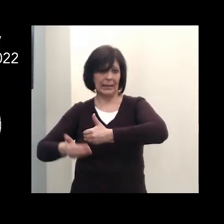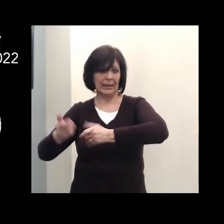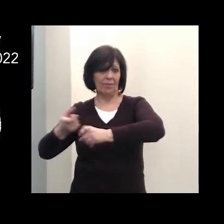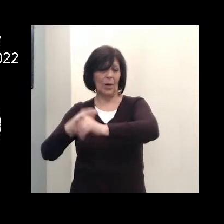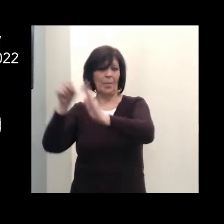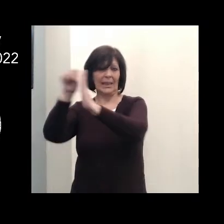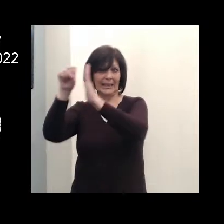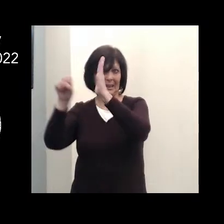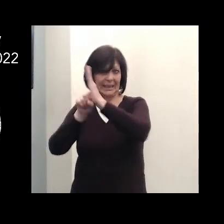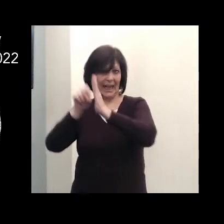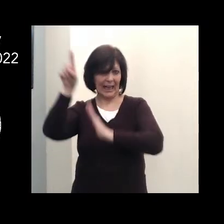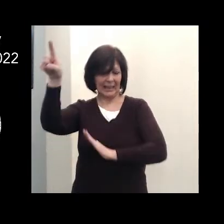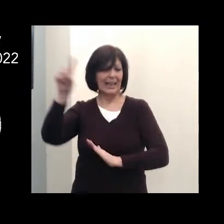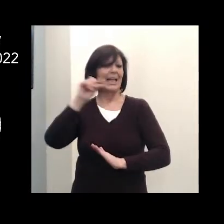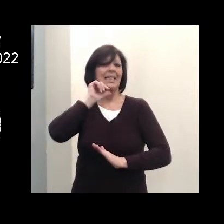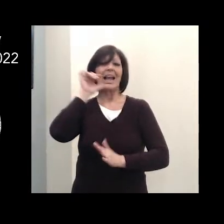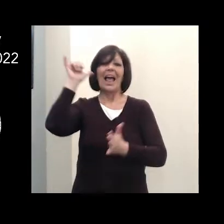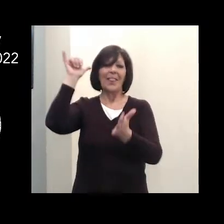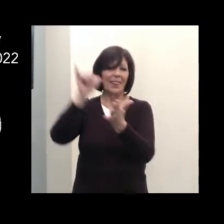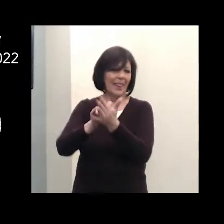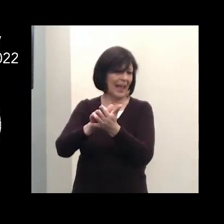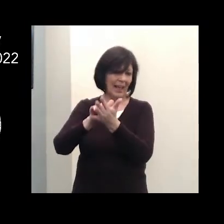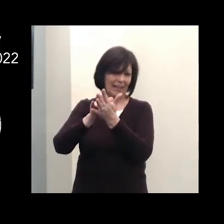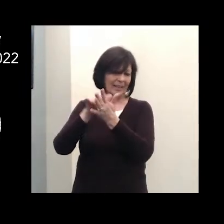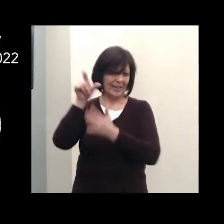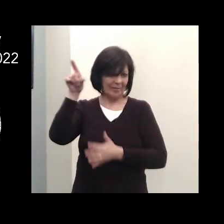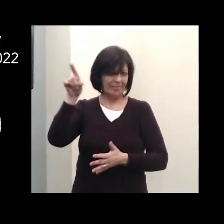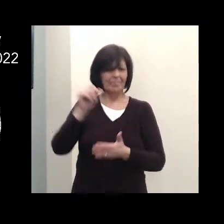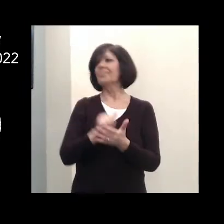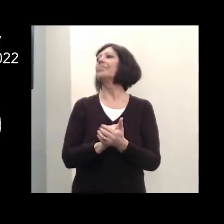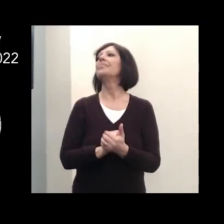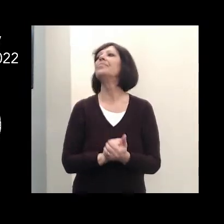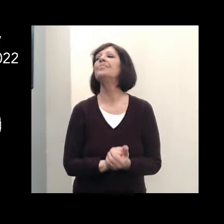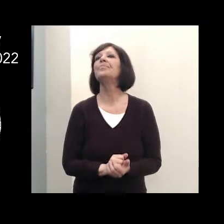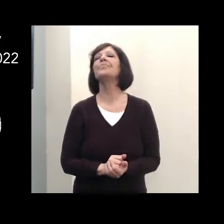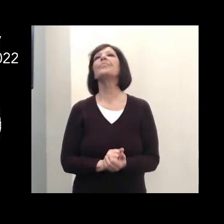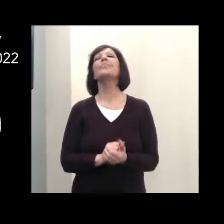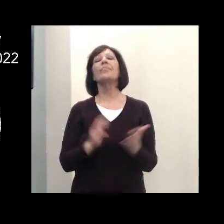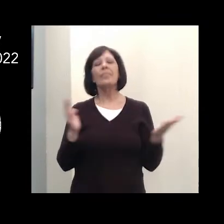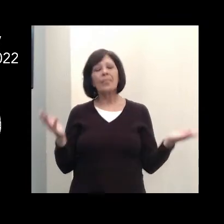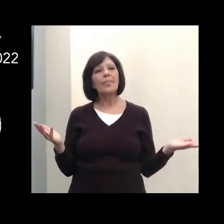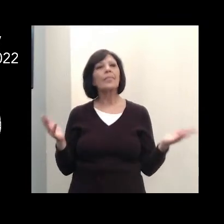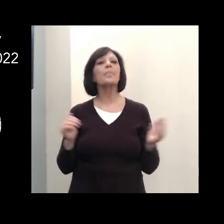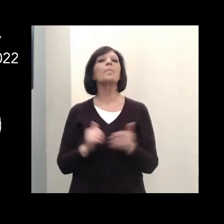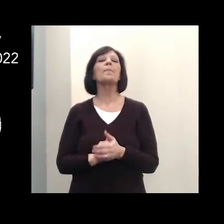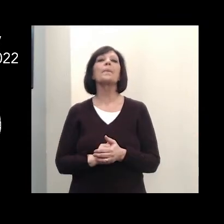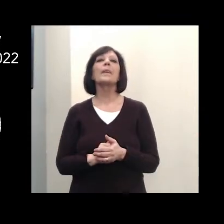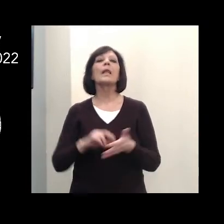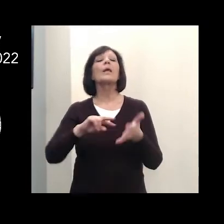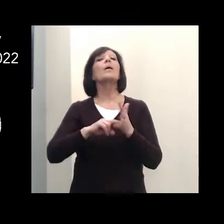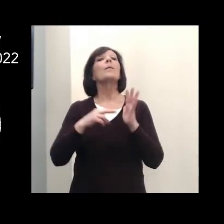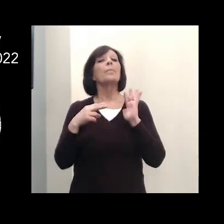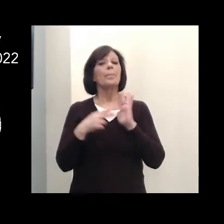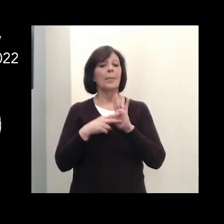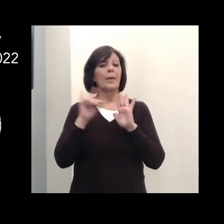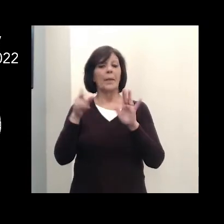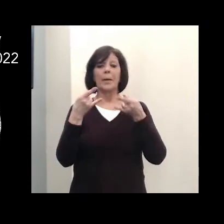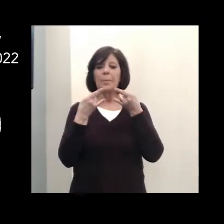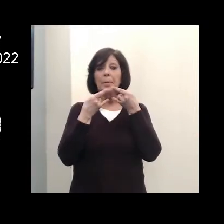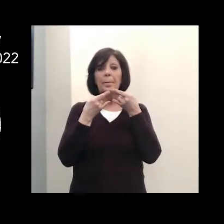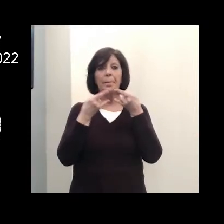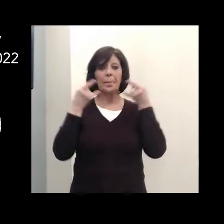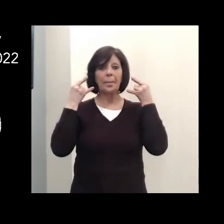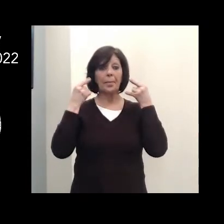administration to enforce and pass this requirement. So the mask requirement that I